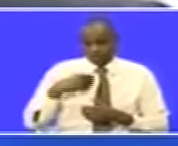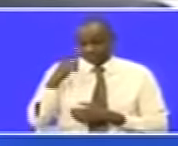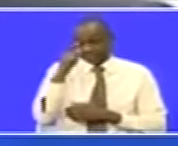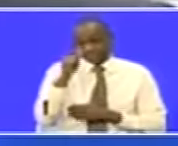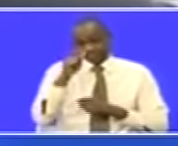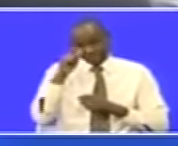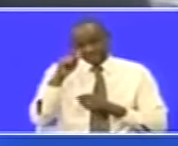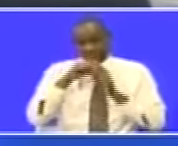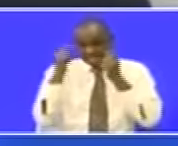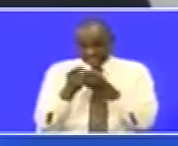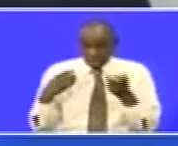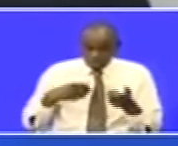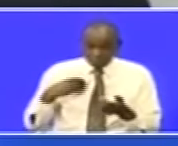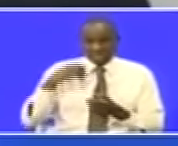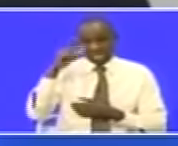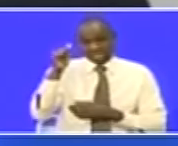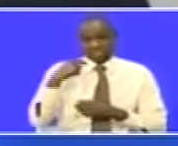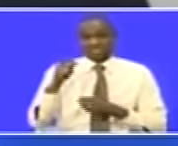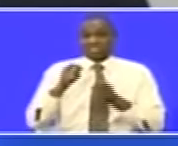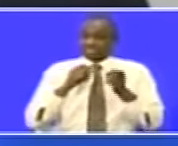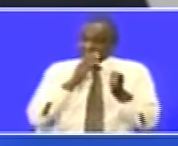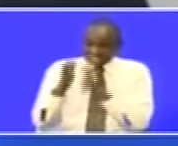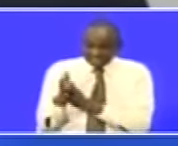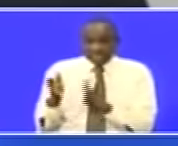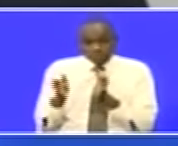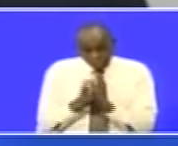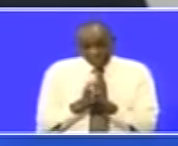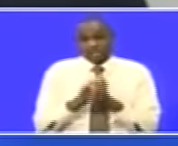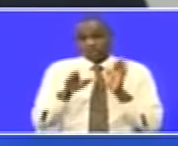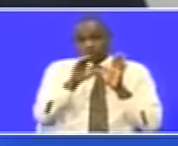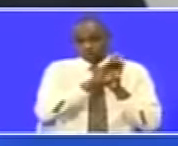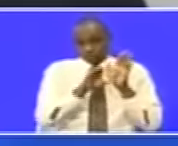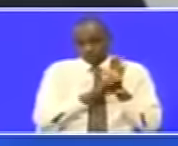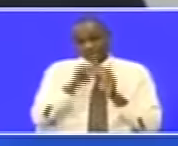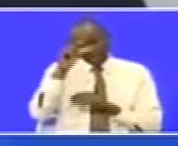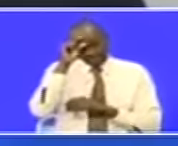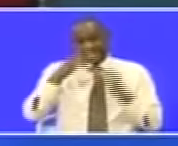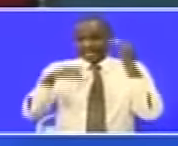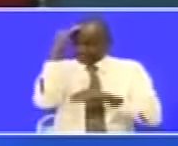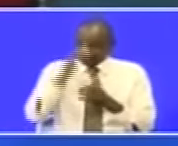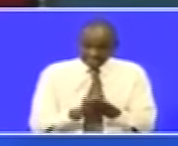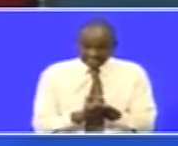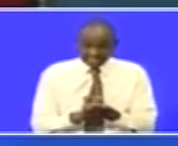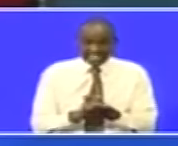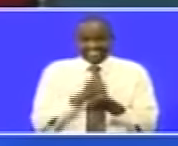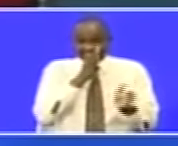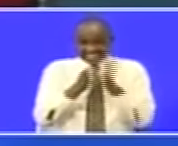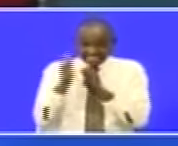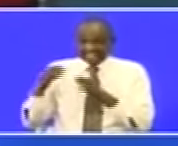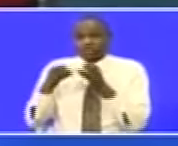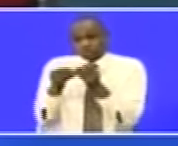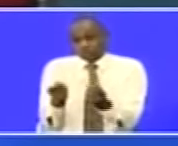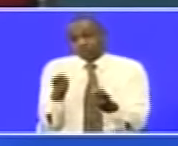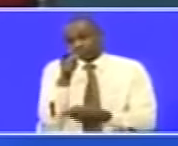of JMG Strategy Innovations Limited, as well as a constitution and governance expert in strategic risk